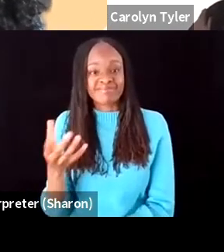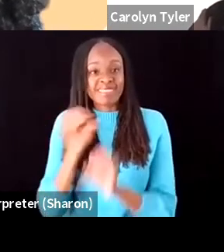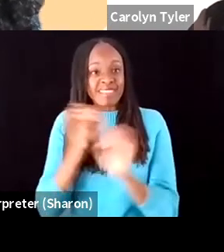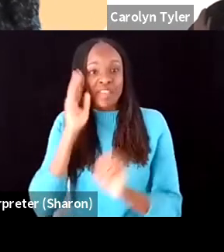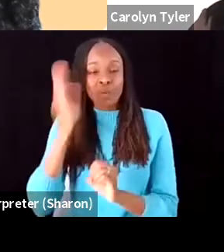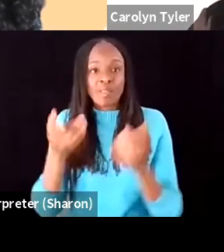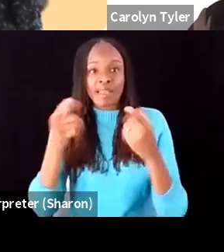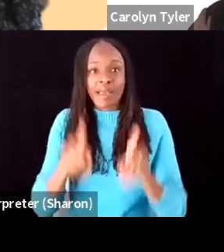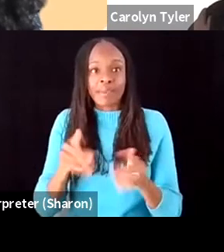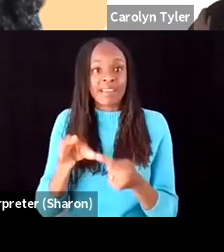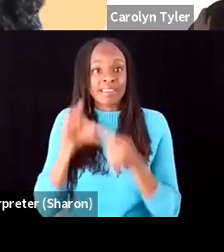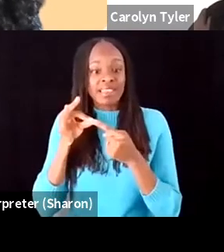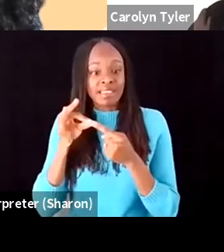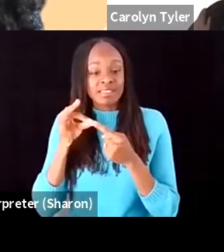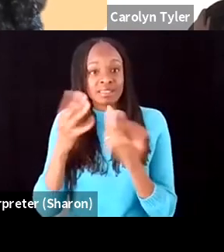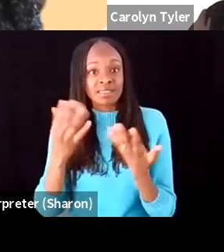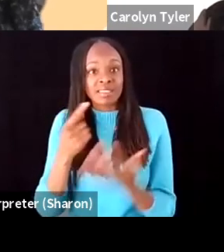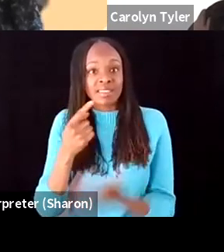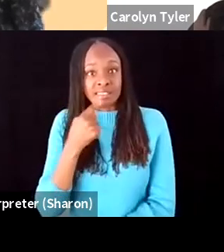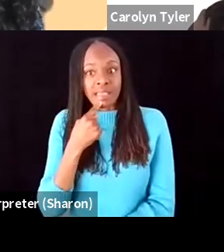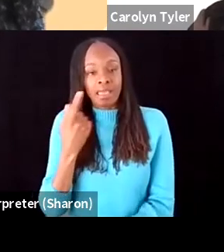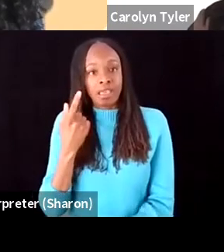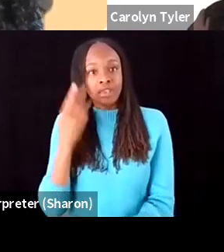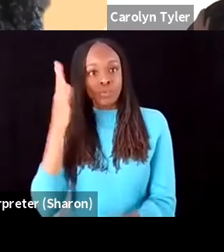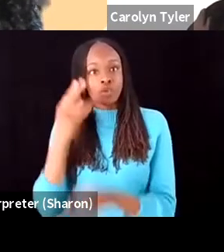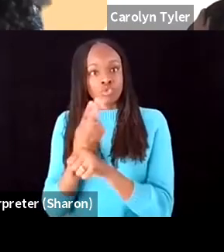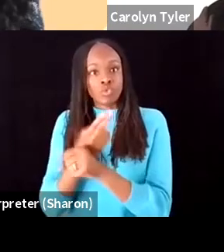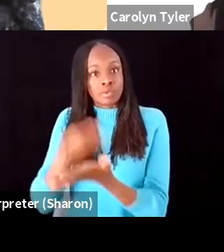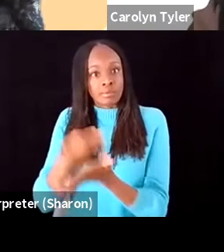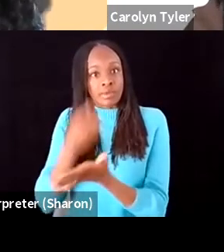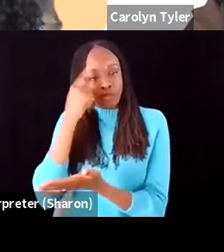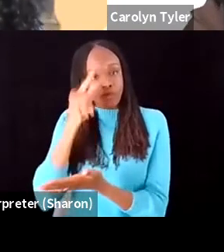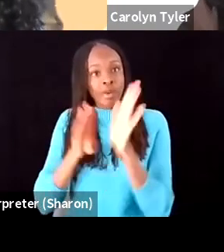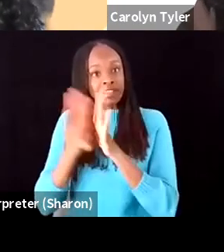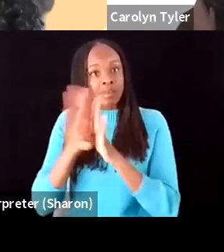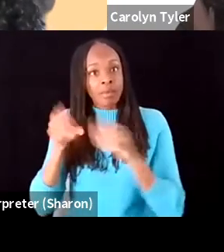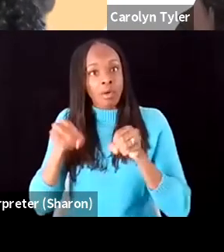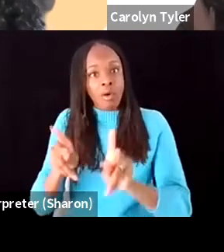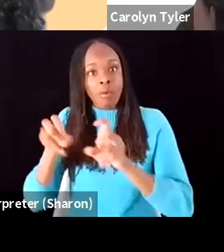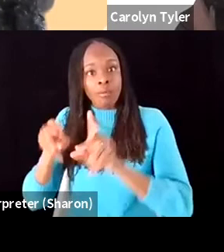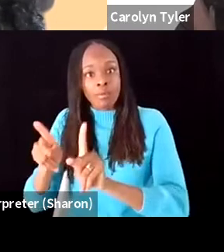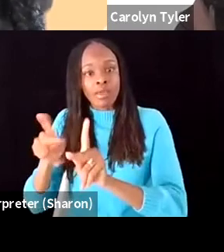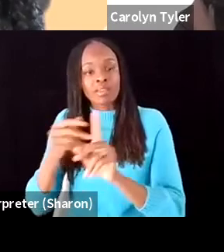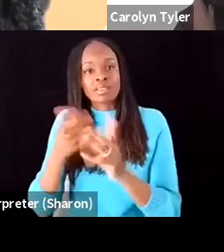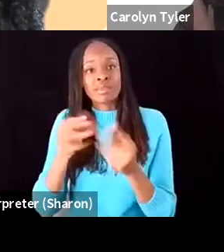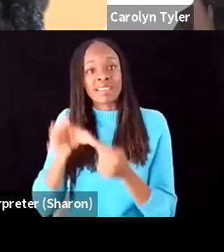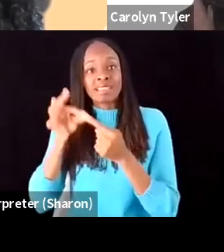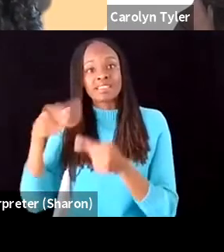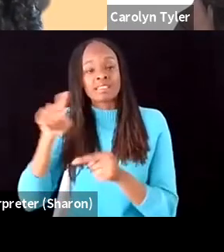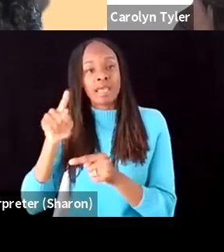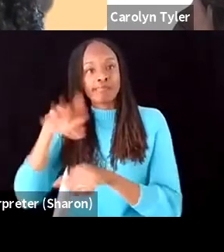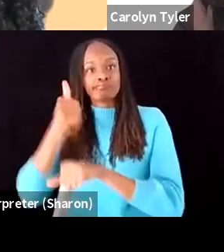earmark money for developmental opportunities, unless they create a mentorship program, because